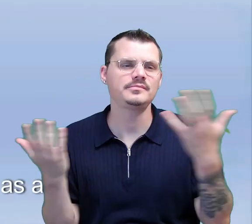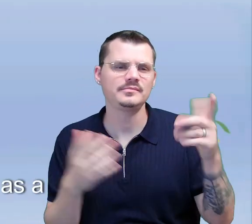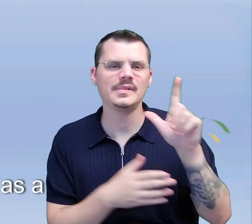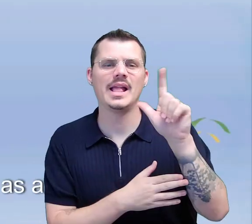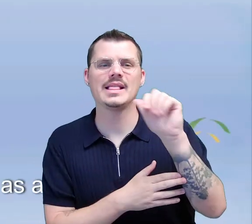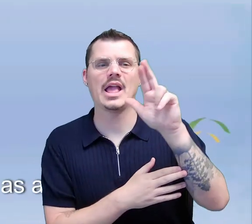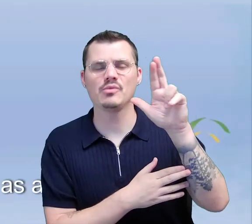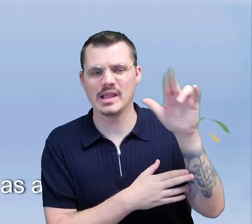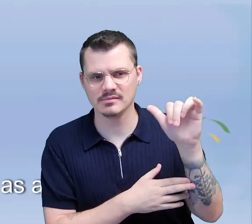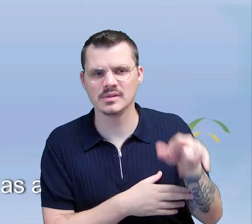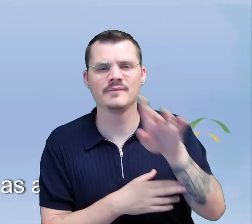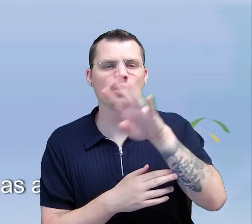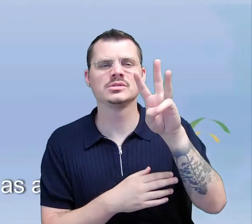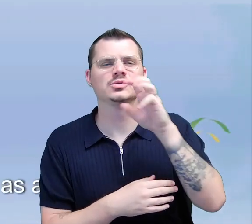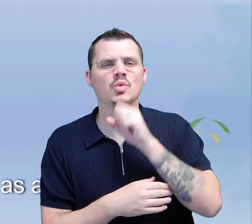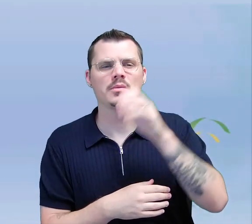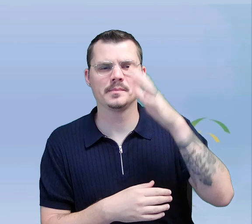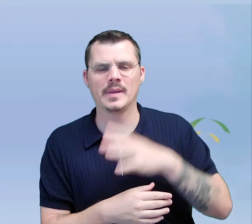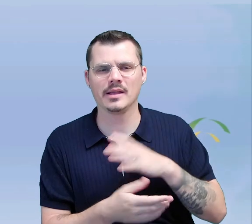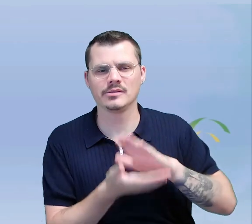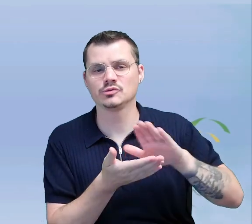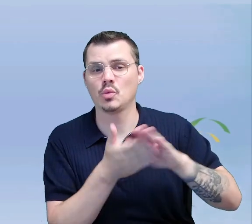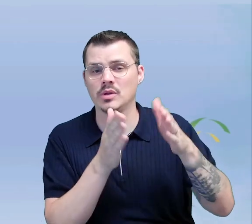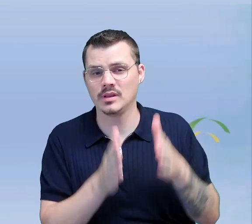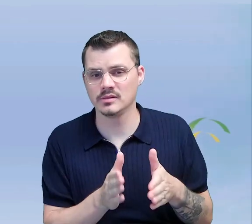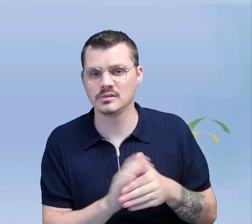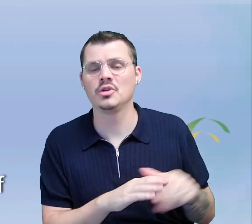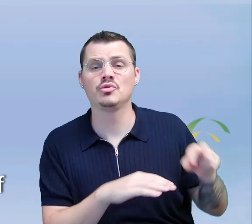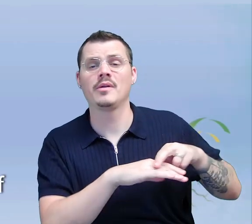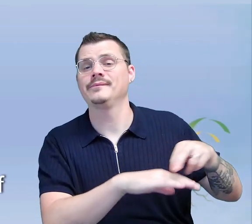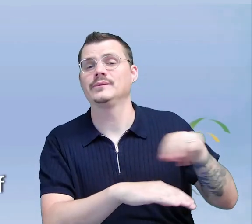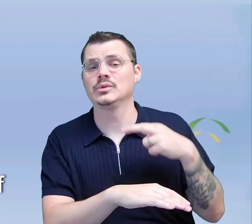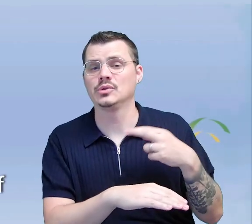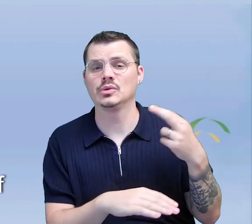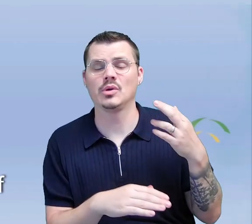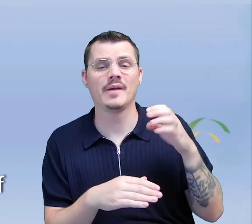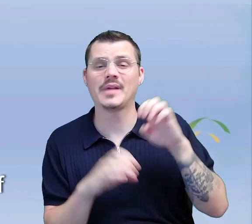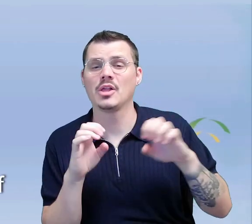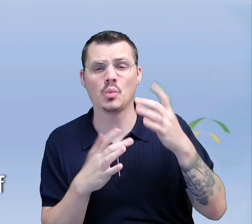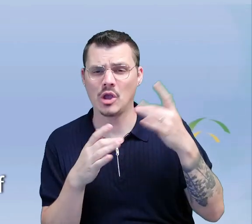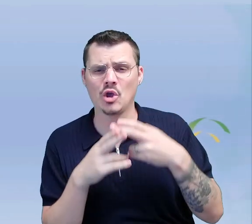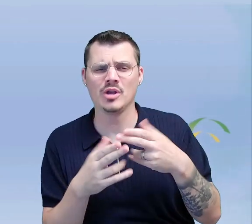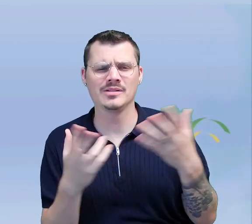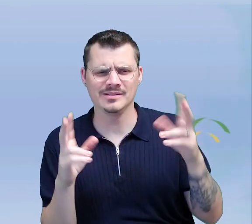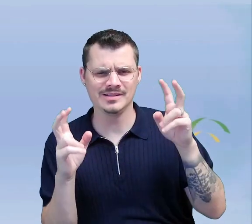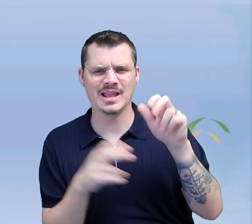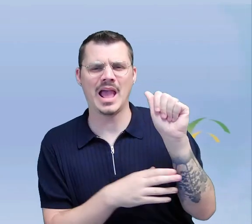So Larry is a 46-year-old man, works as a custodian, and he's referred for evaluation